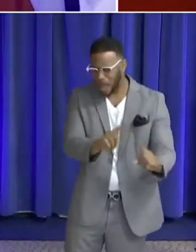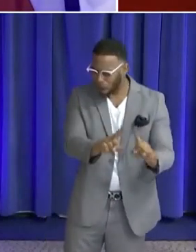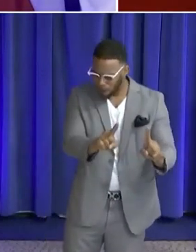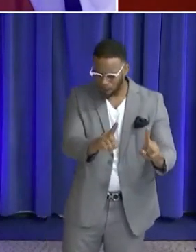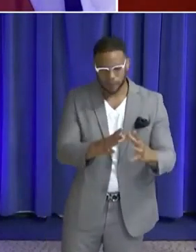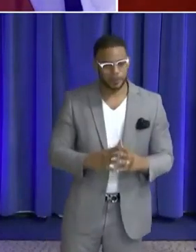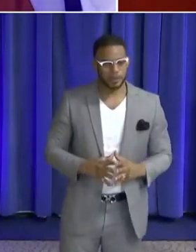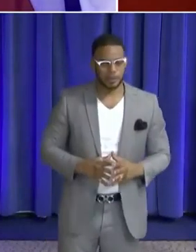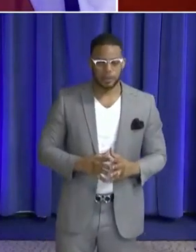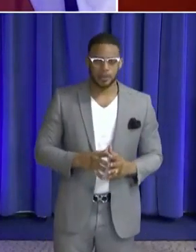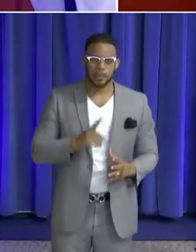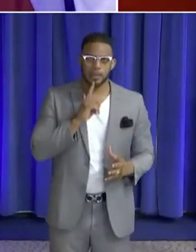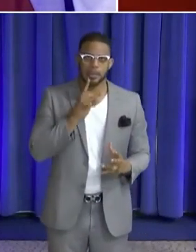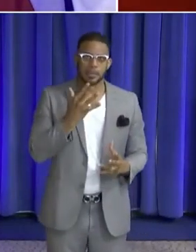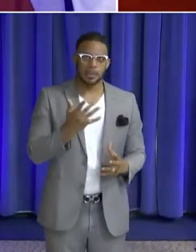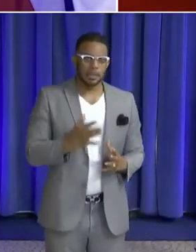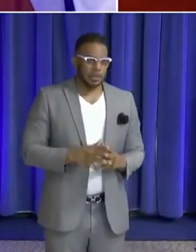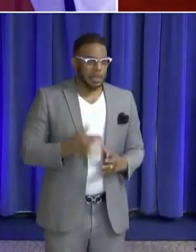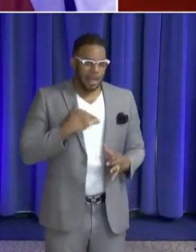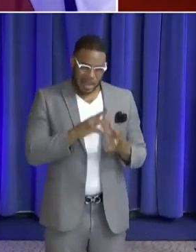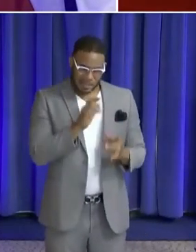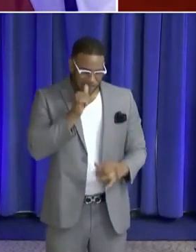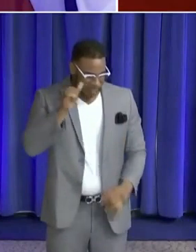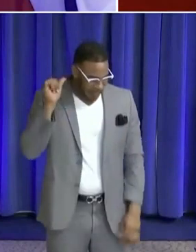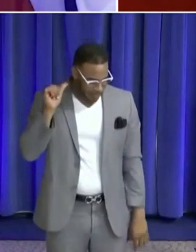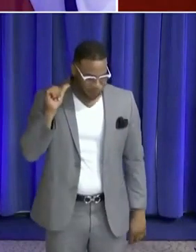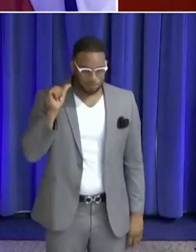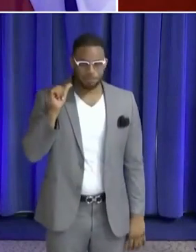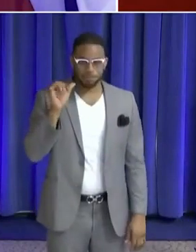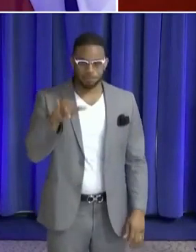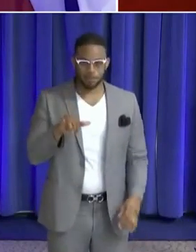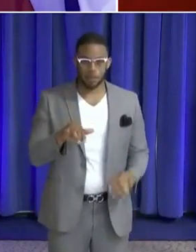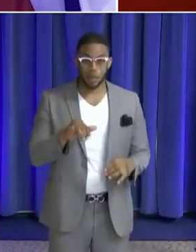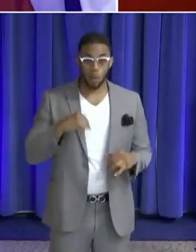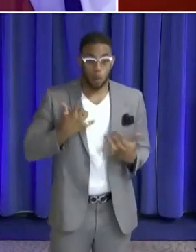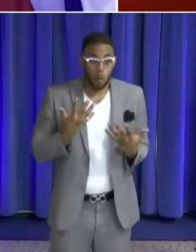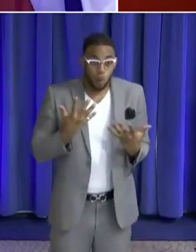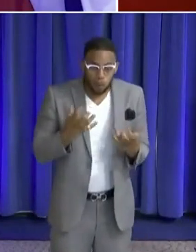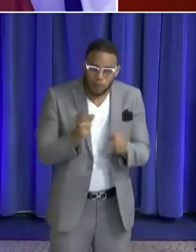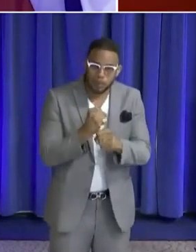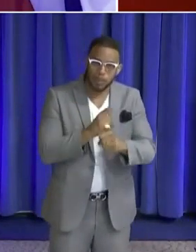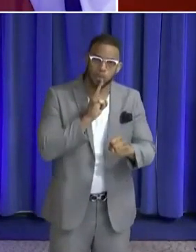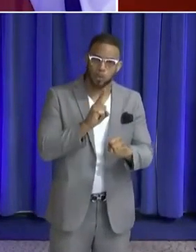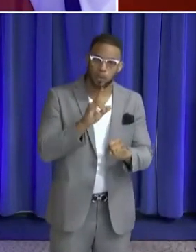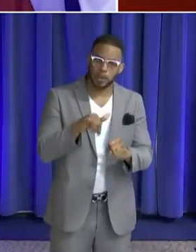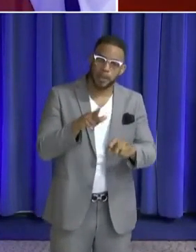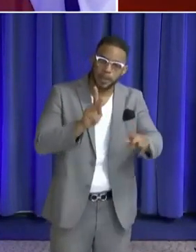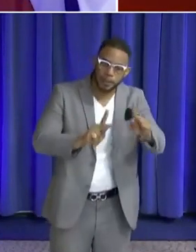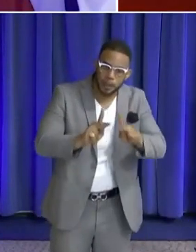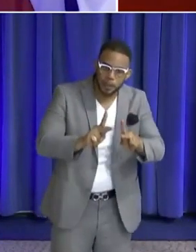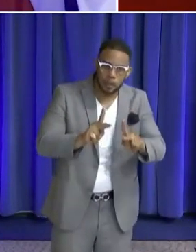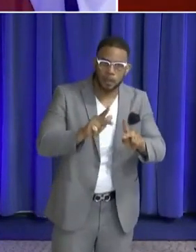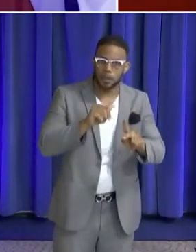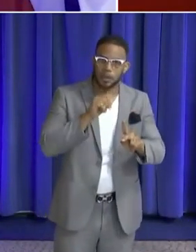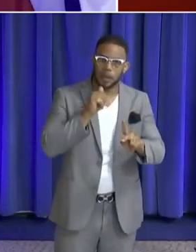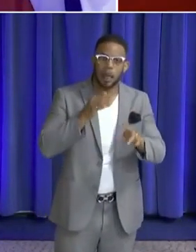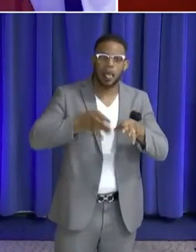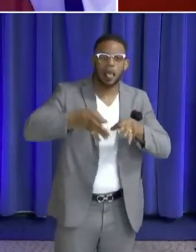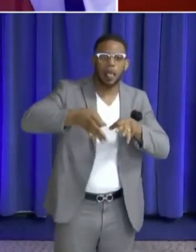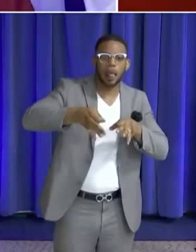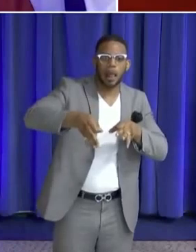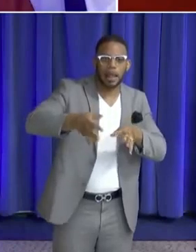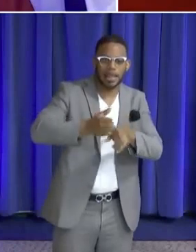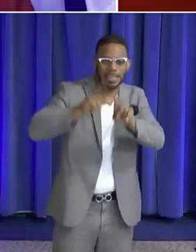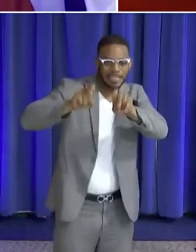however, is, and I said this yesterday, that we want to make sure that people aren't delaying